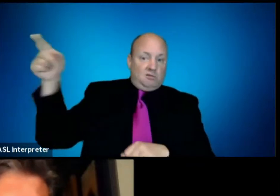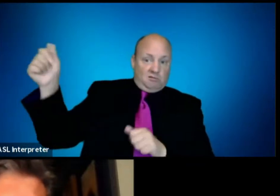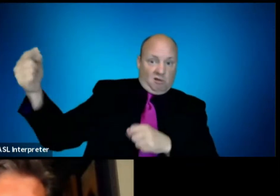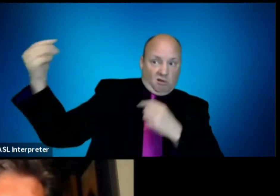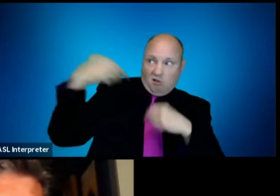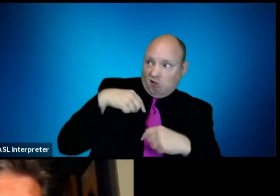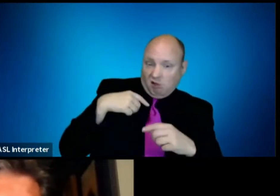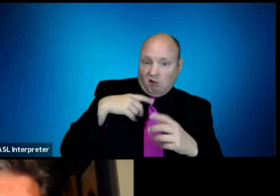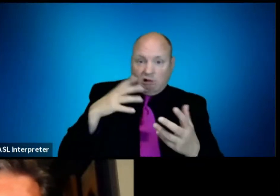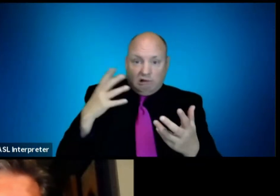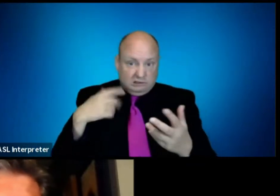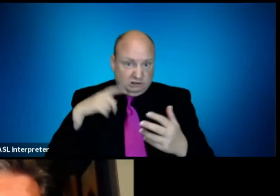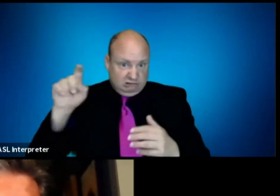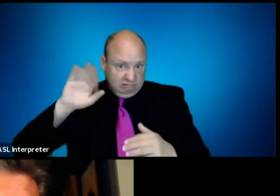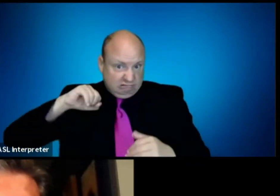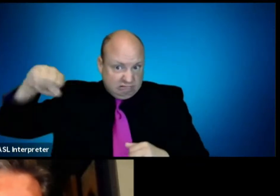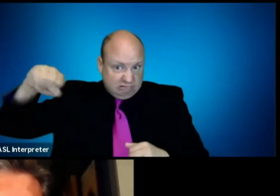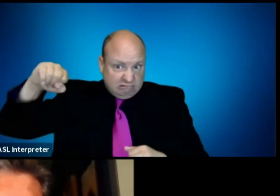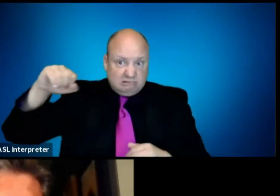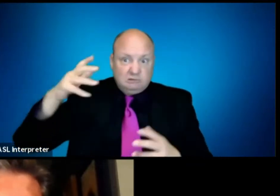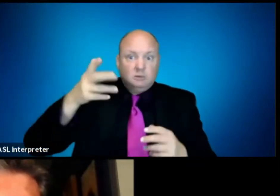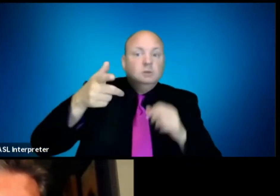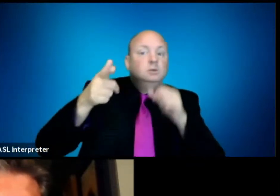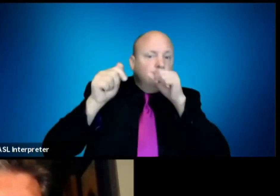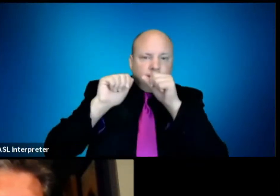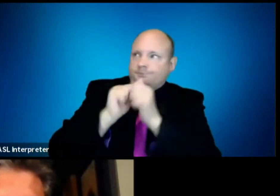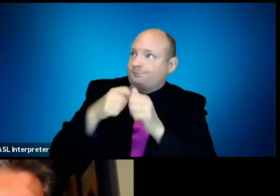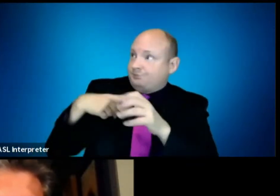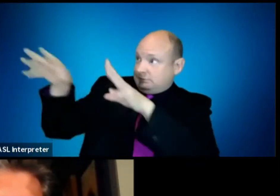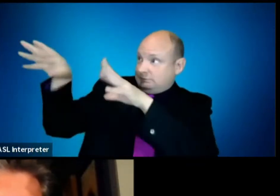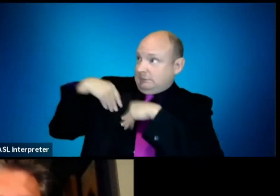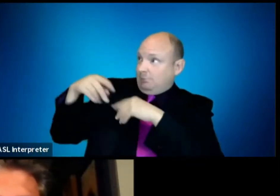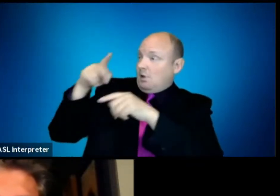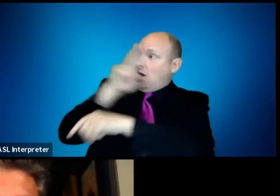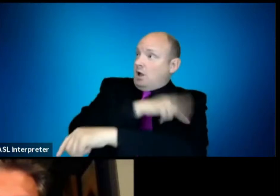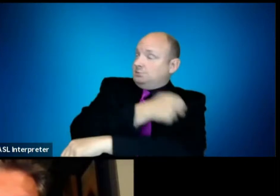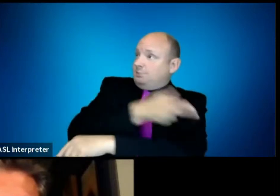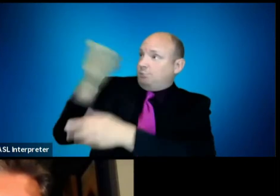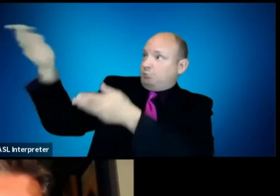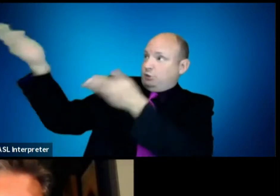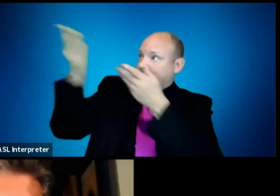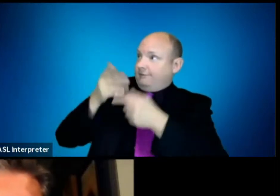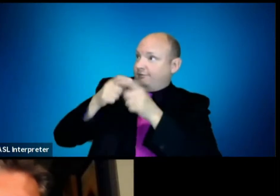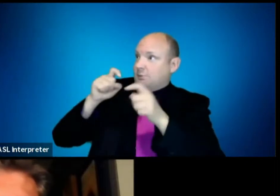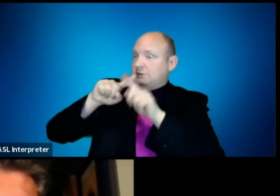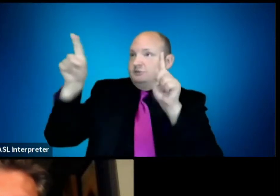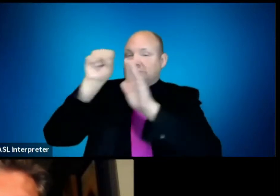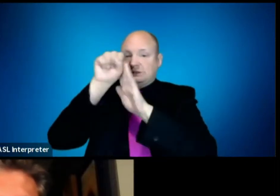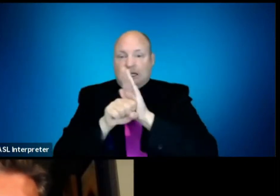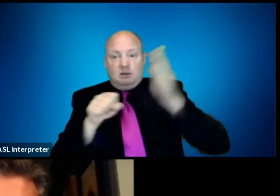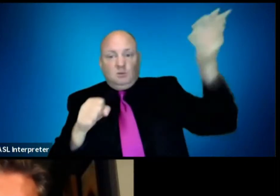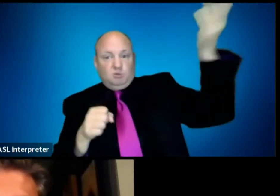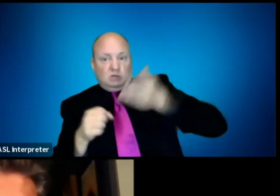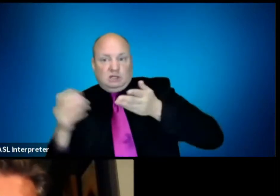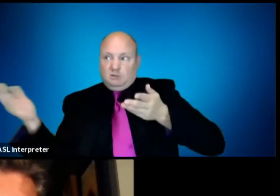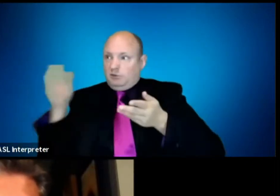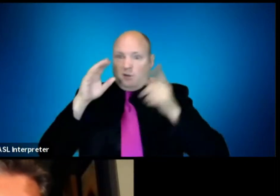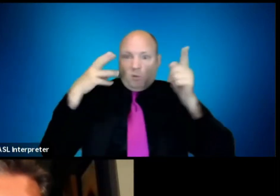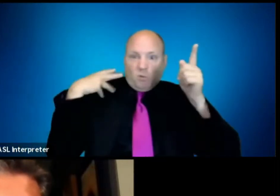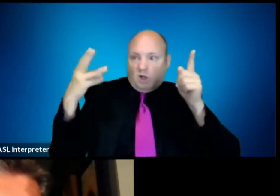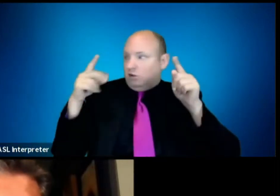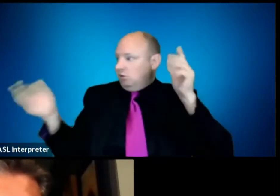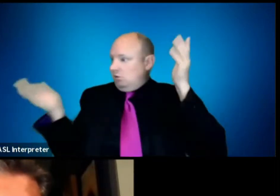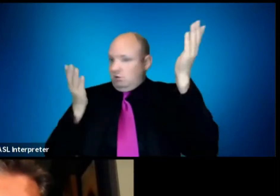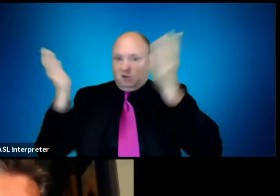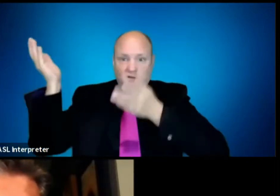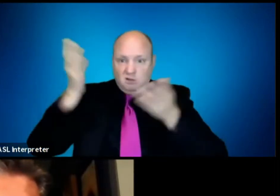our current hospitalizations aren't sustainable, but then say, we do see the flu or another virus kind of making a